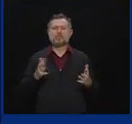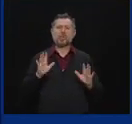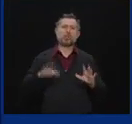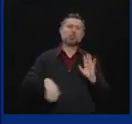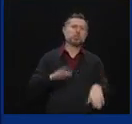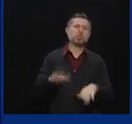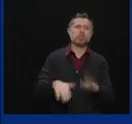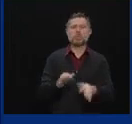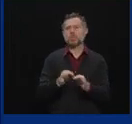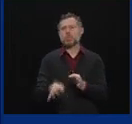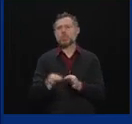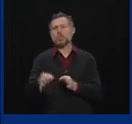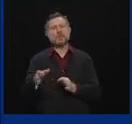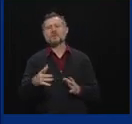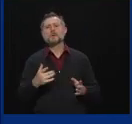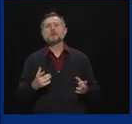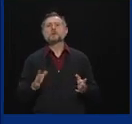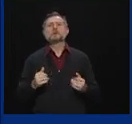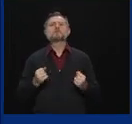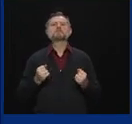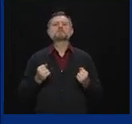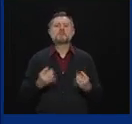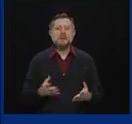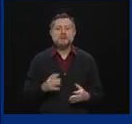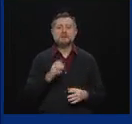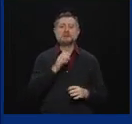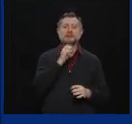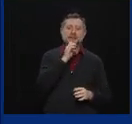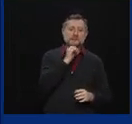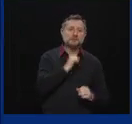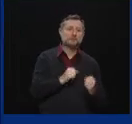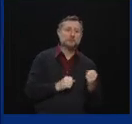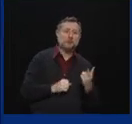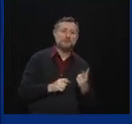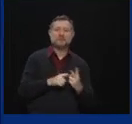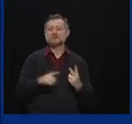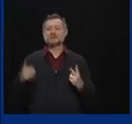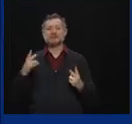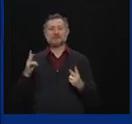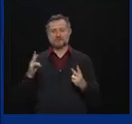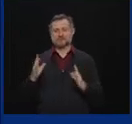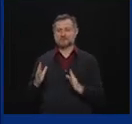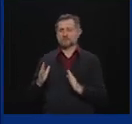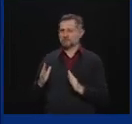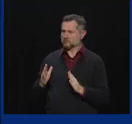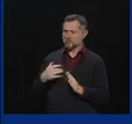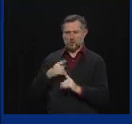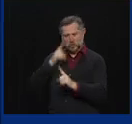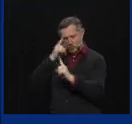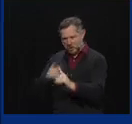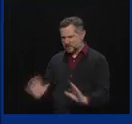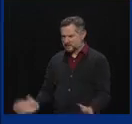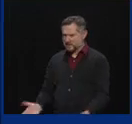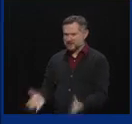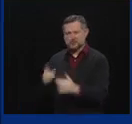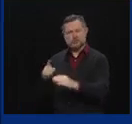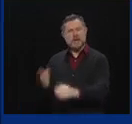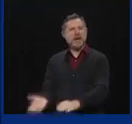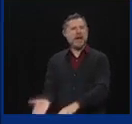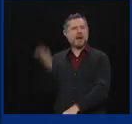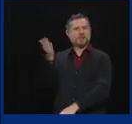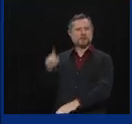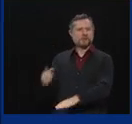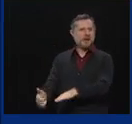and months to get the children for 12 to 17. The county executive just spoke about this. The highest number, or the category of